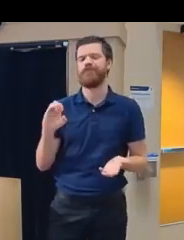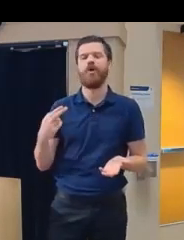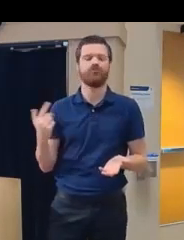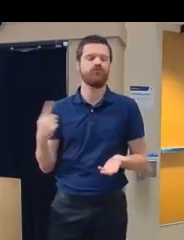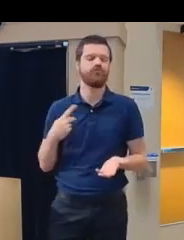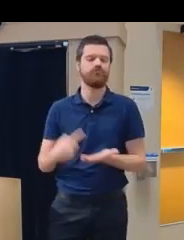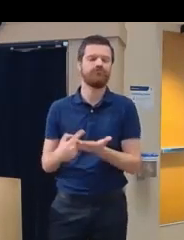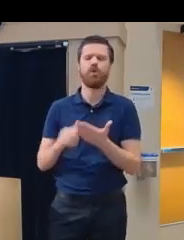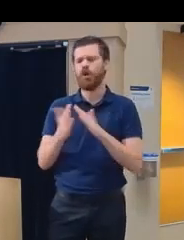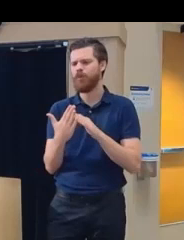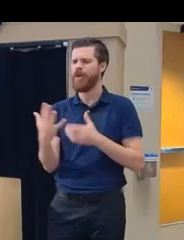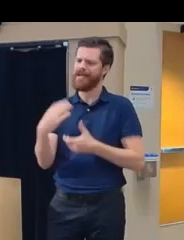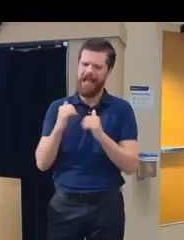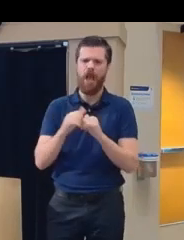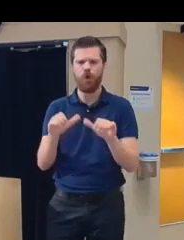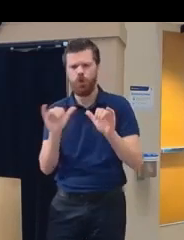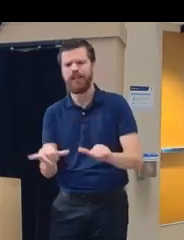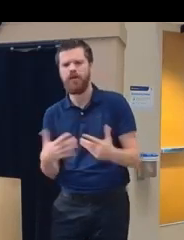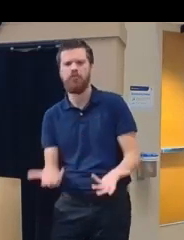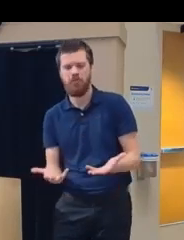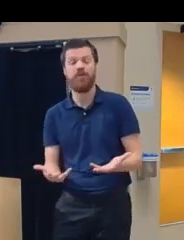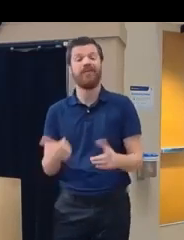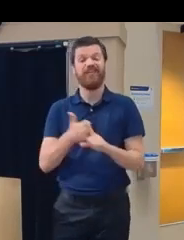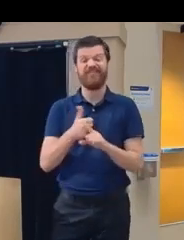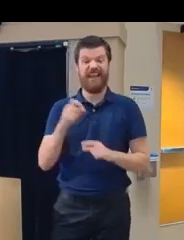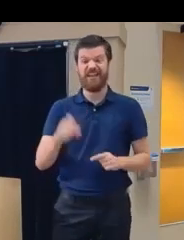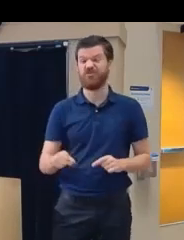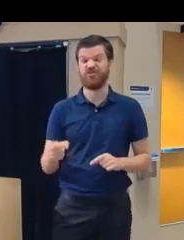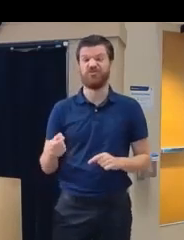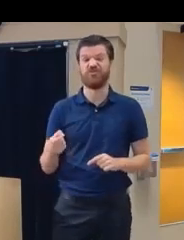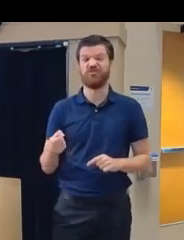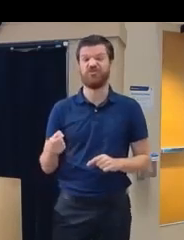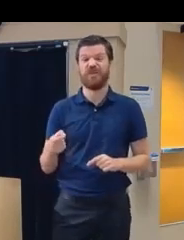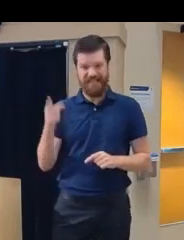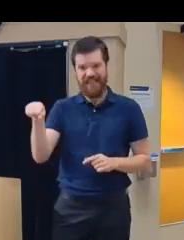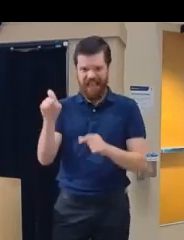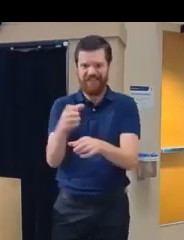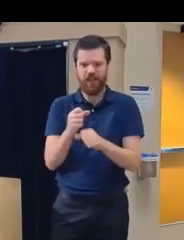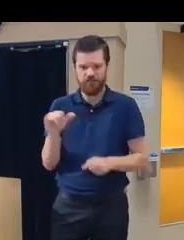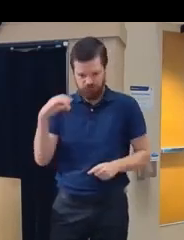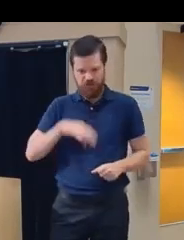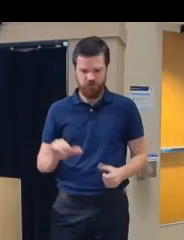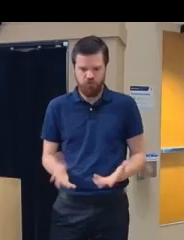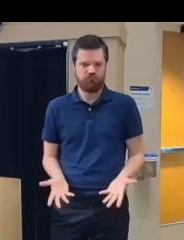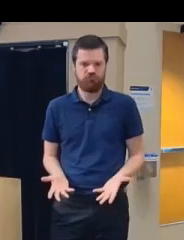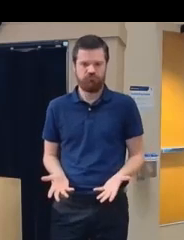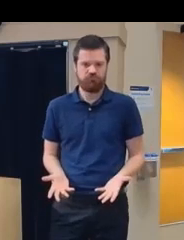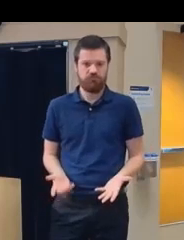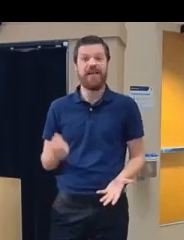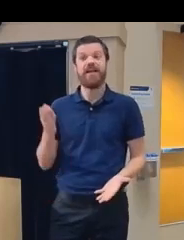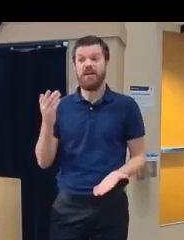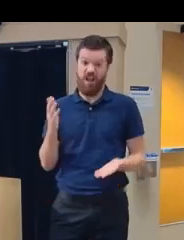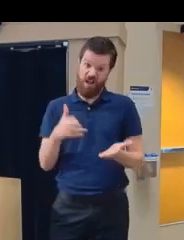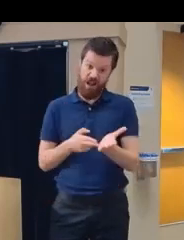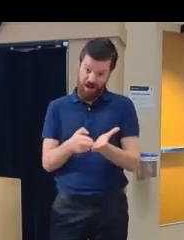community engagement and how do you do that? And, you know, it has to be that they're getting something, you know, and they probably have to get